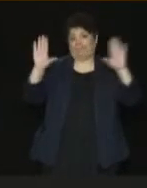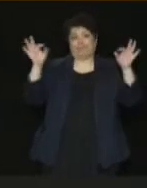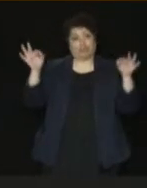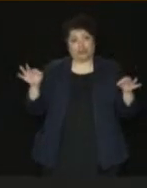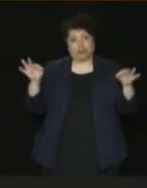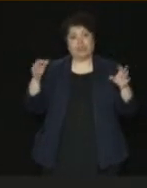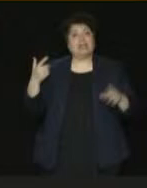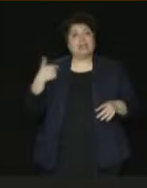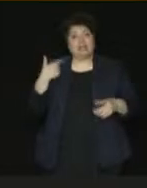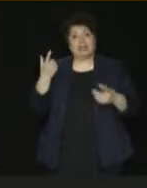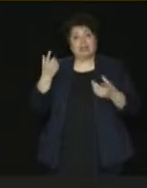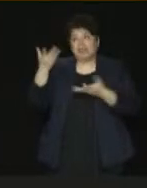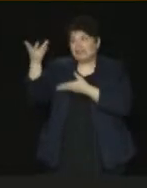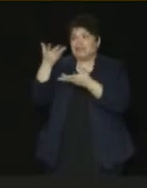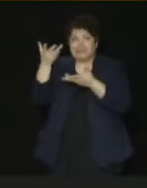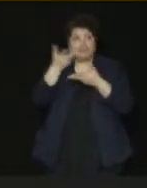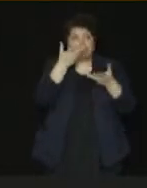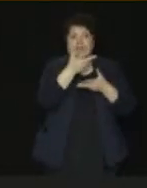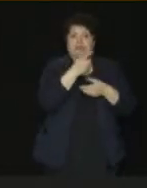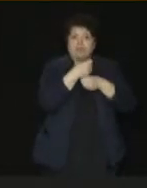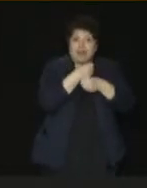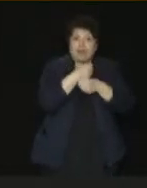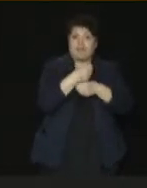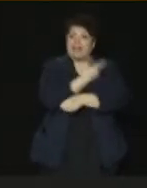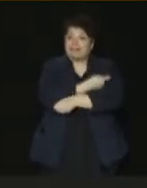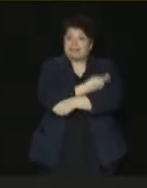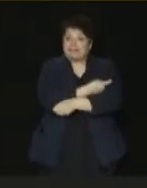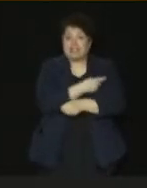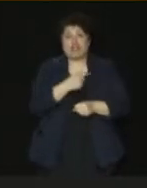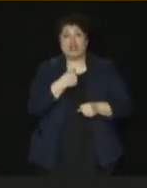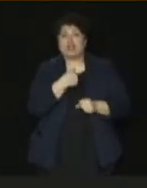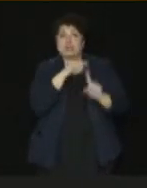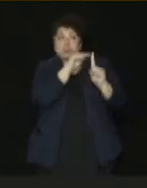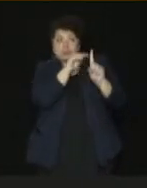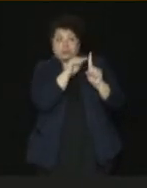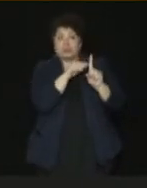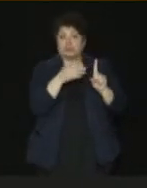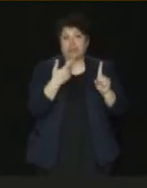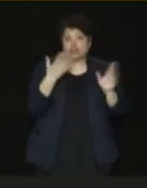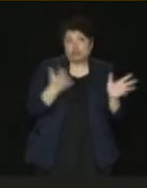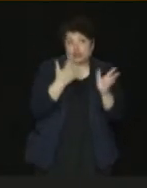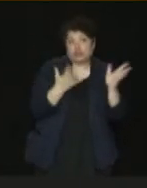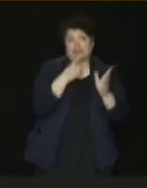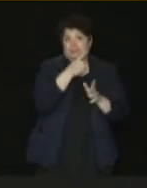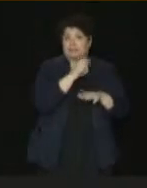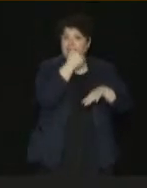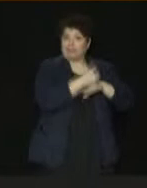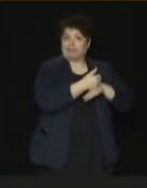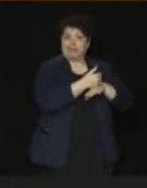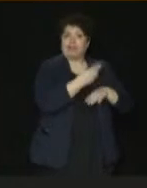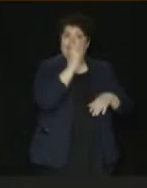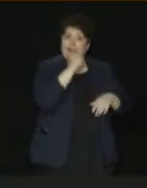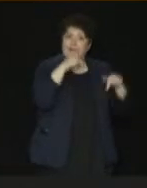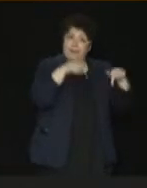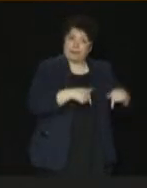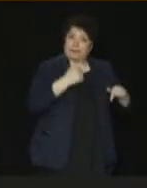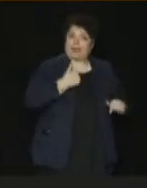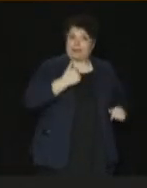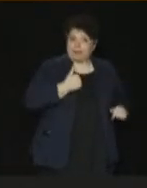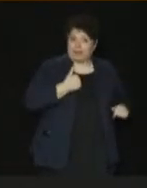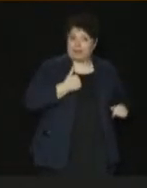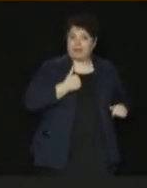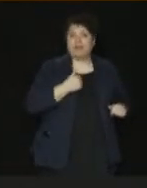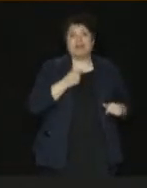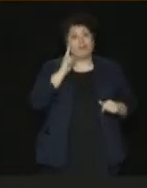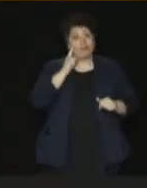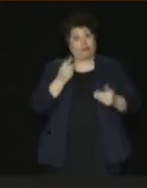been working with vaccine producers around the world to encourage them to set up manufacturing facilities in Canada, both in the